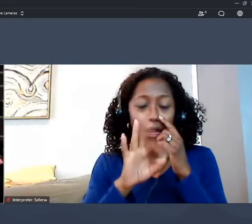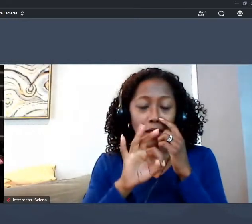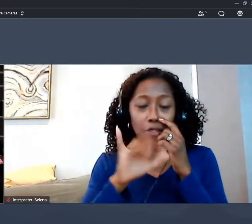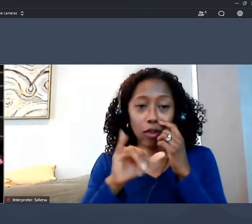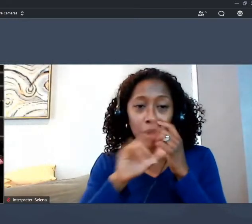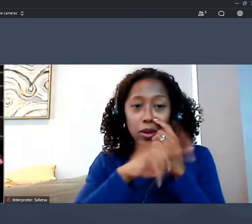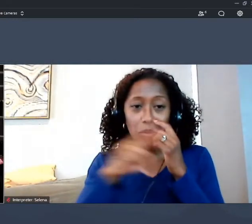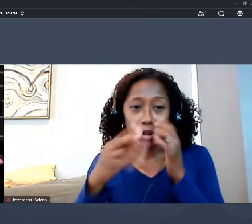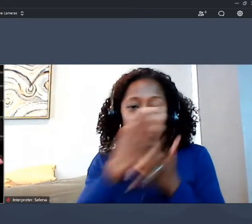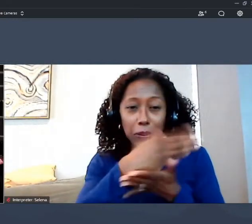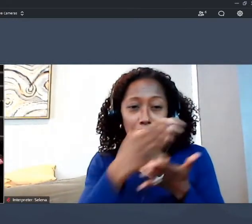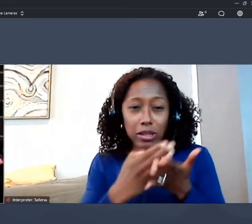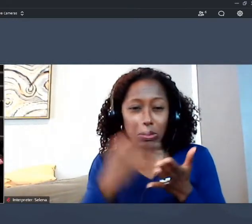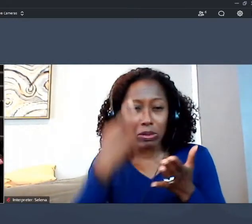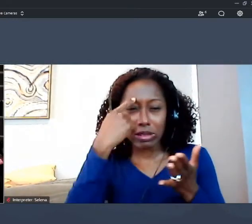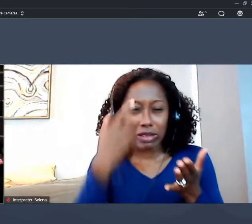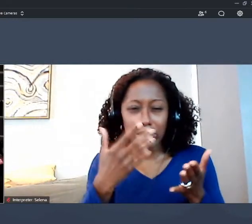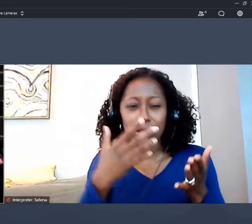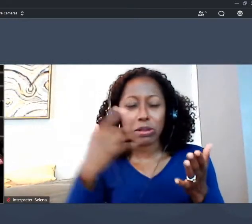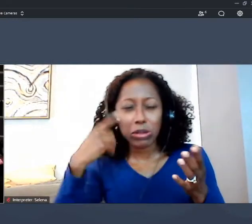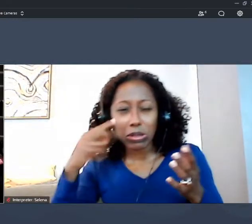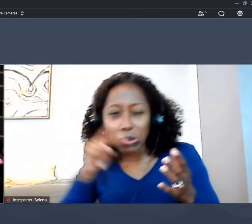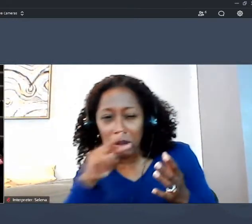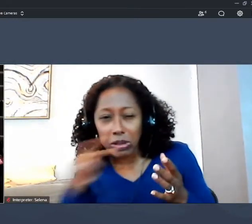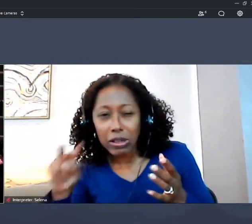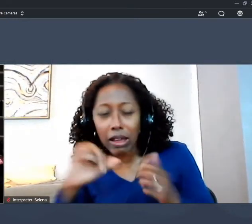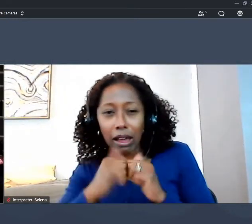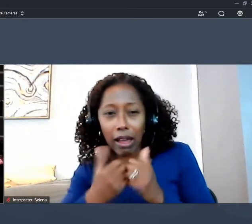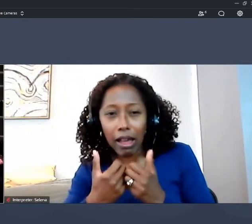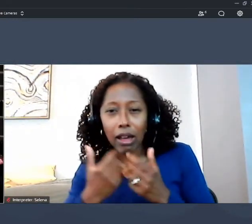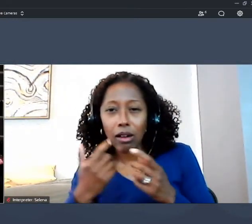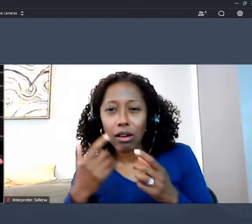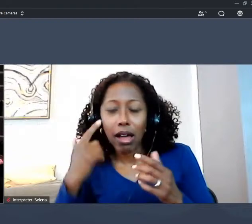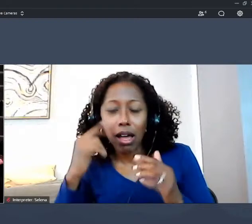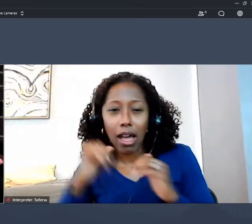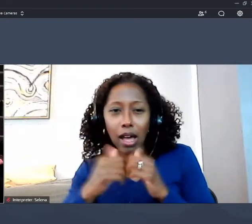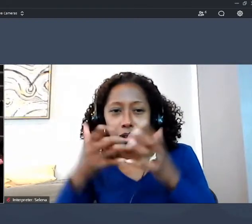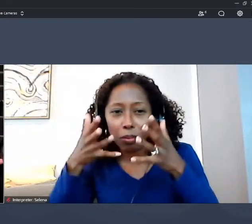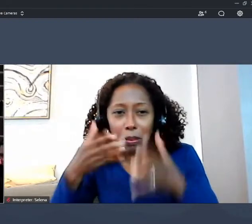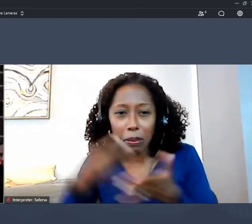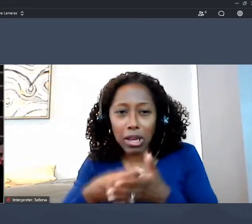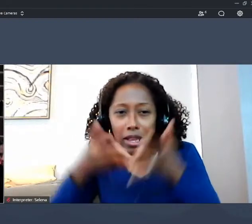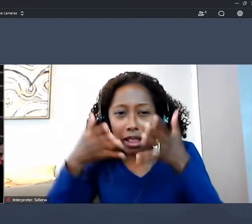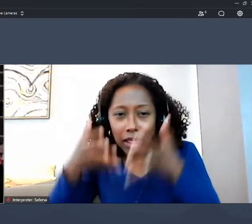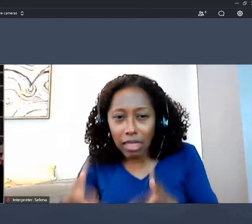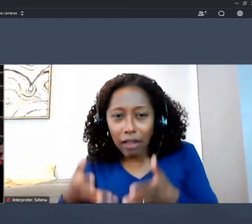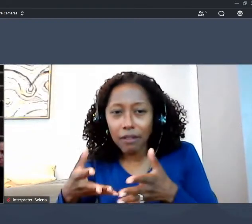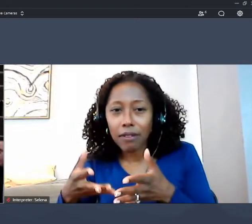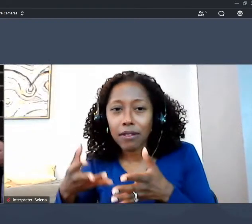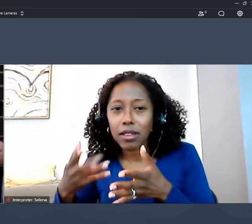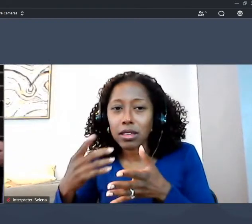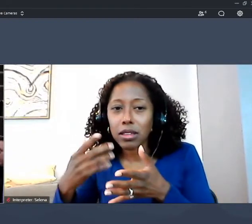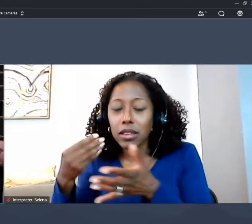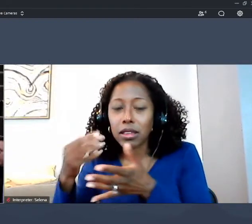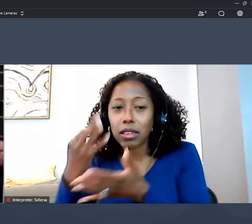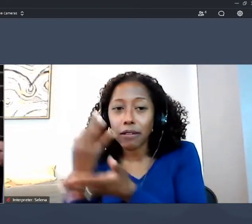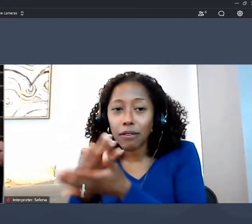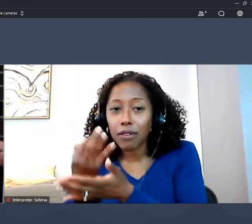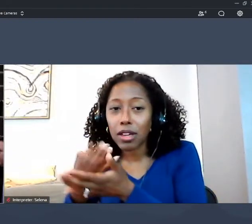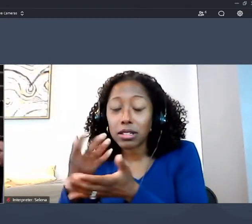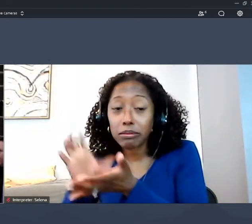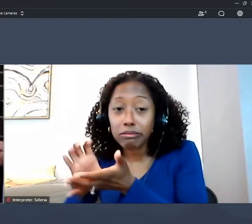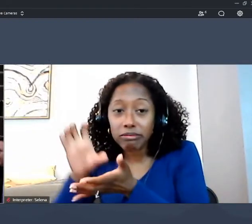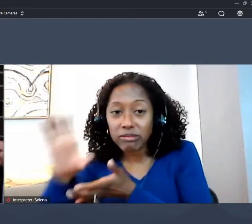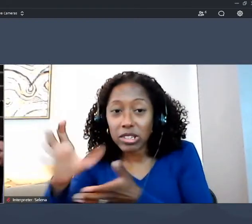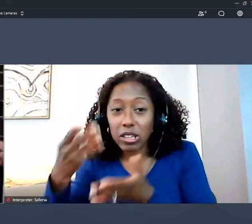Ms. Ford and I, as we often do, will look for remaining balances in some other funds that were not executed at the end of the year, and that's what